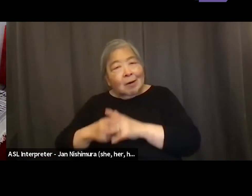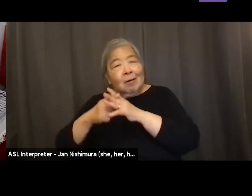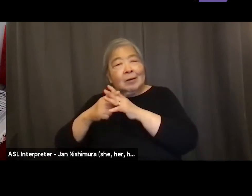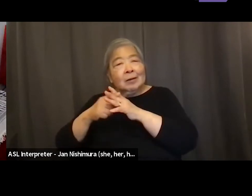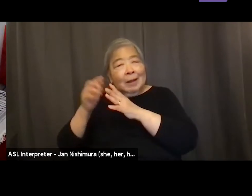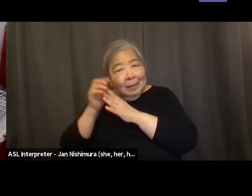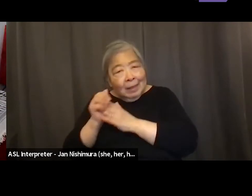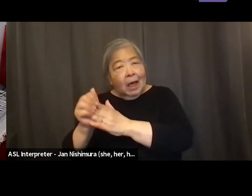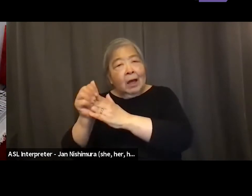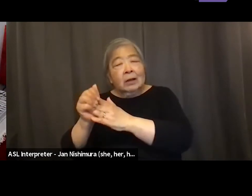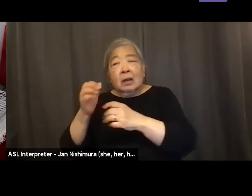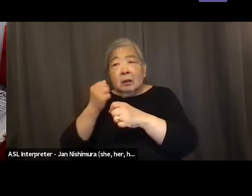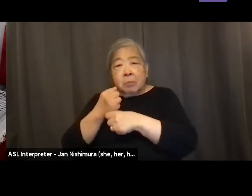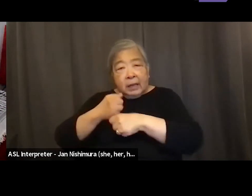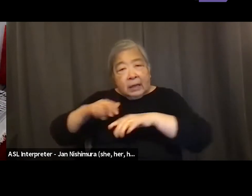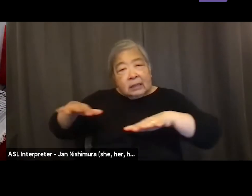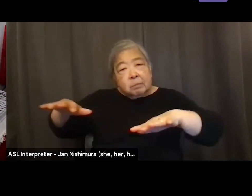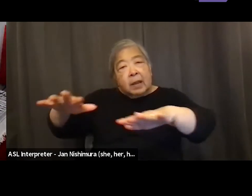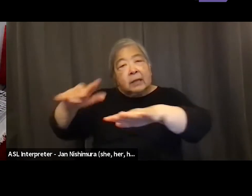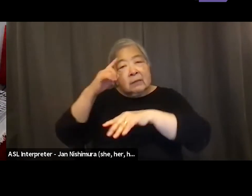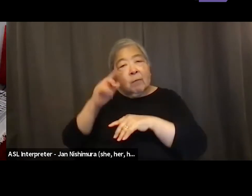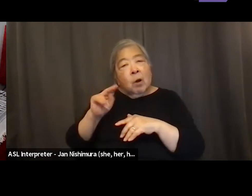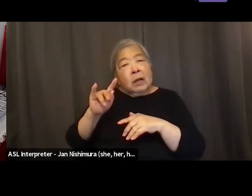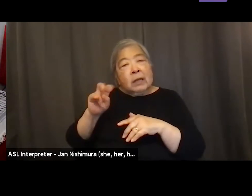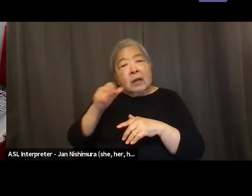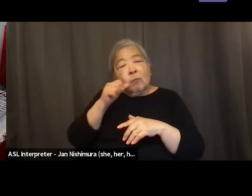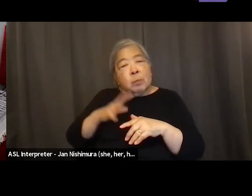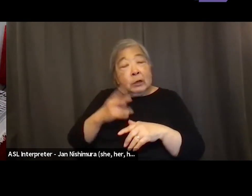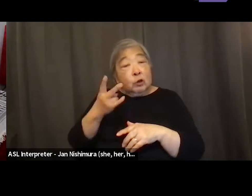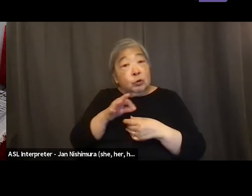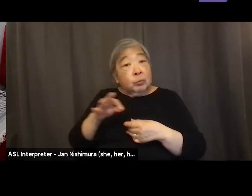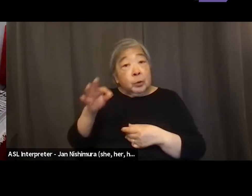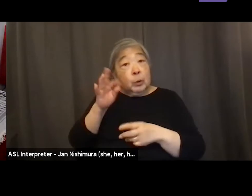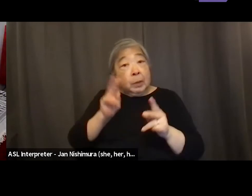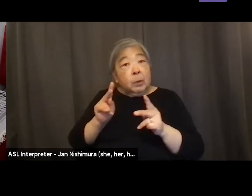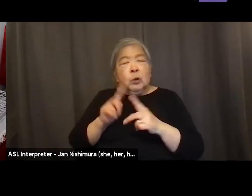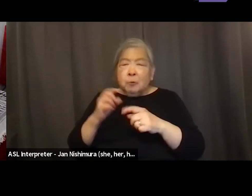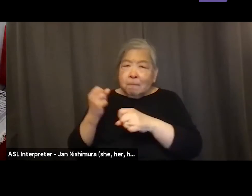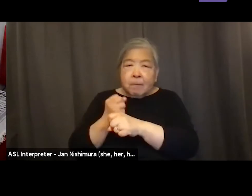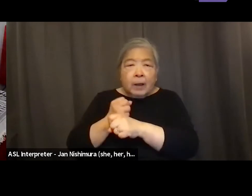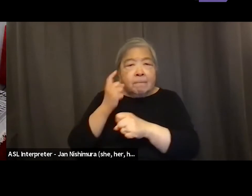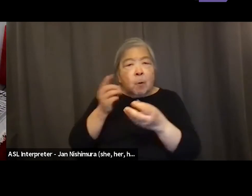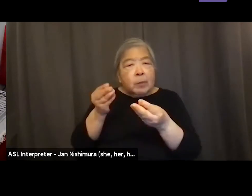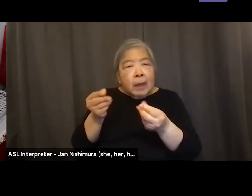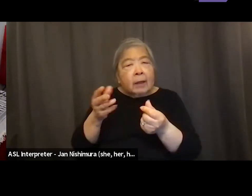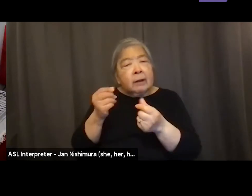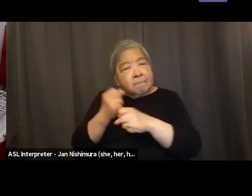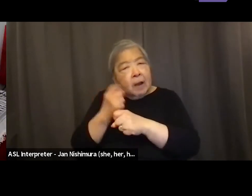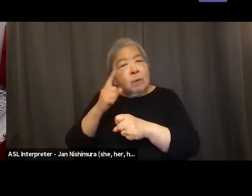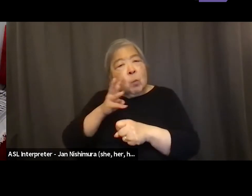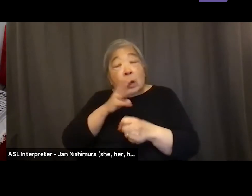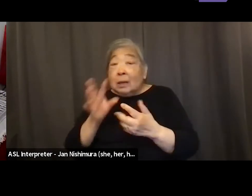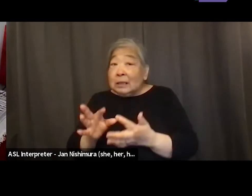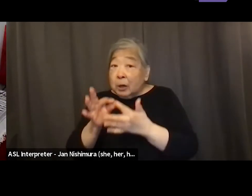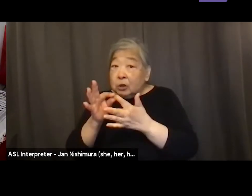to making space for Native women and Two-Spirit people to be able to fight for the land and the water, and especially the